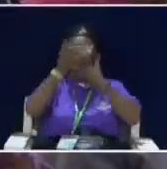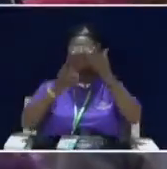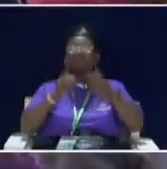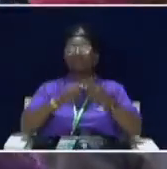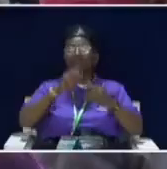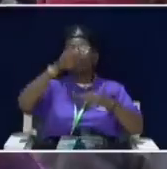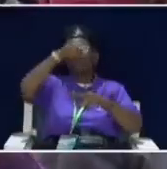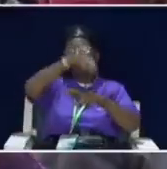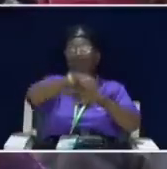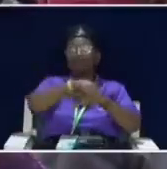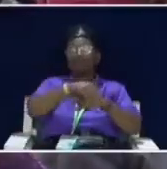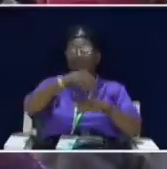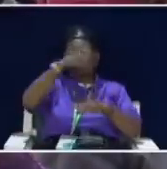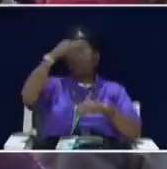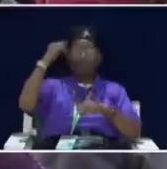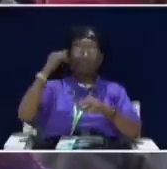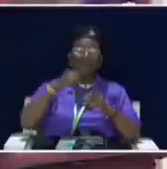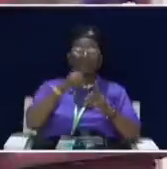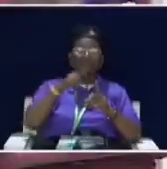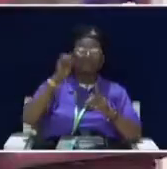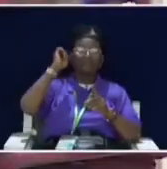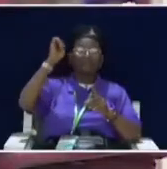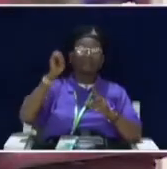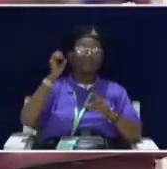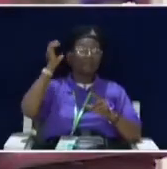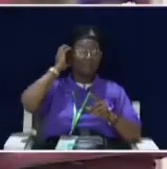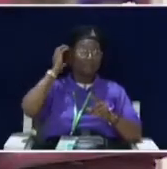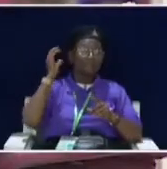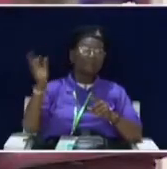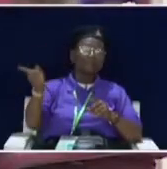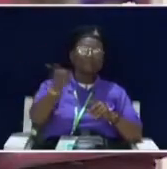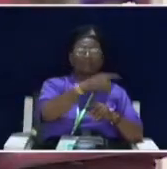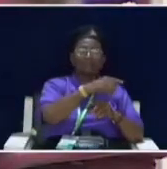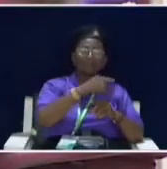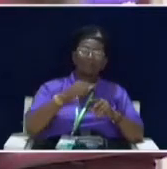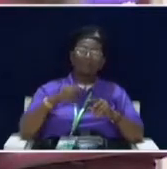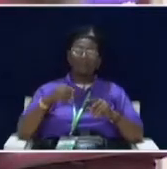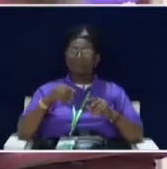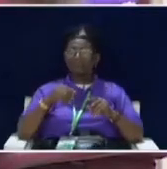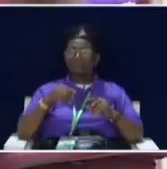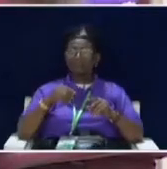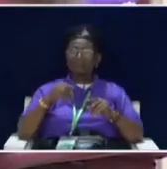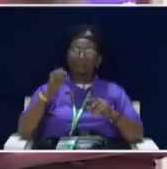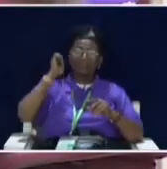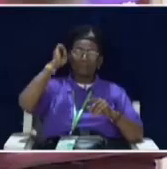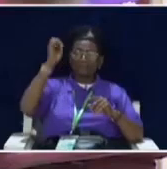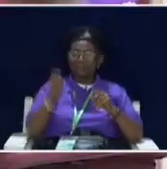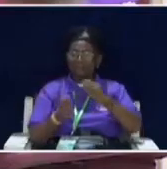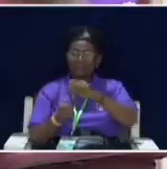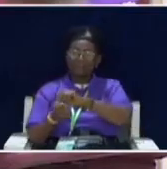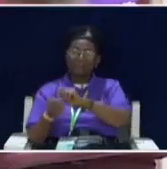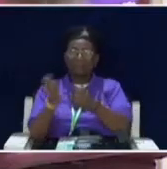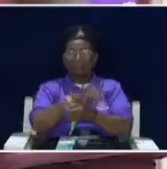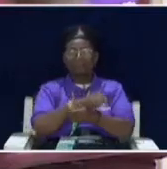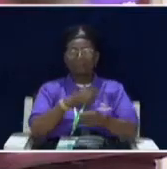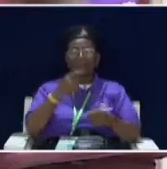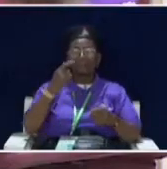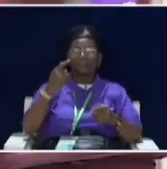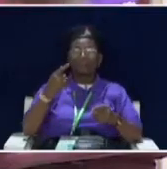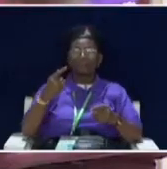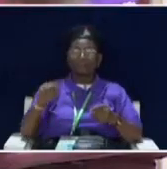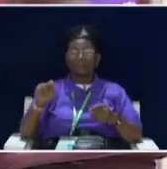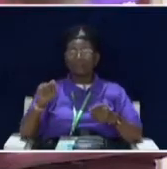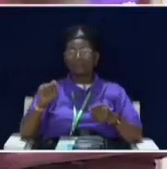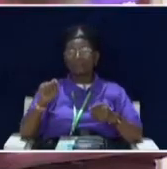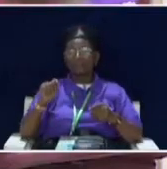yìí. Because when he hears you. Nítorí nígbà tó bá gbọ́. He turns the tide. Á yí